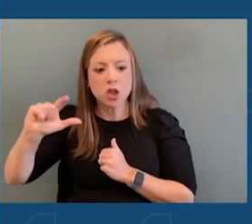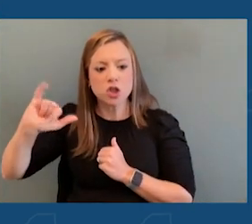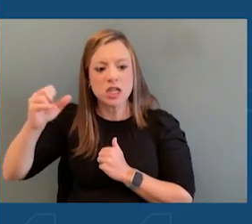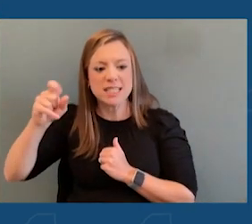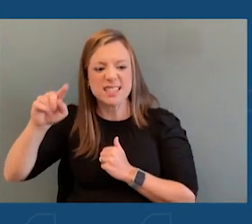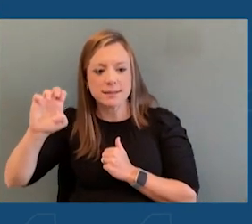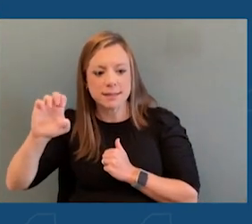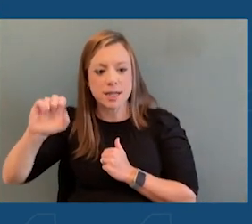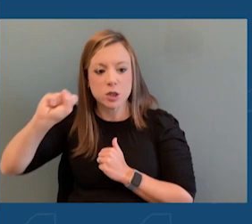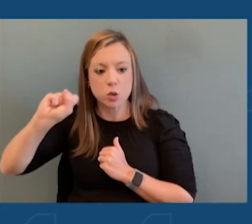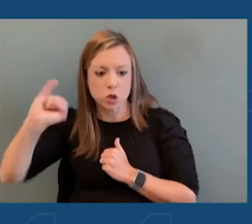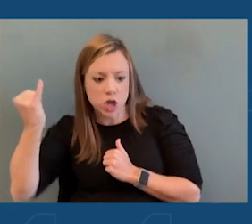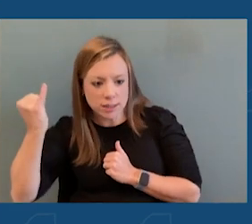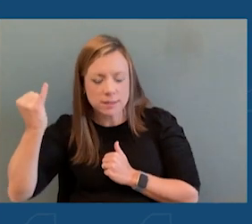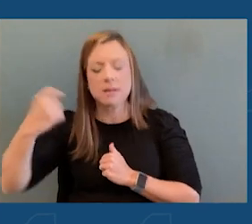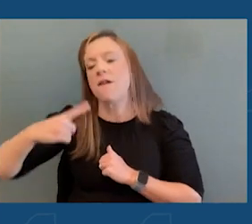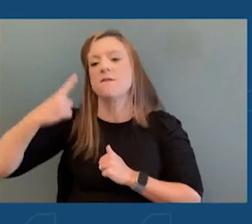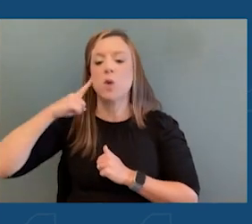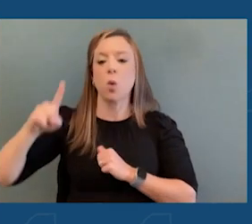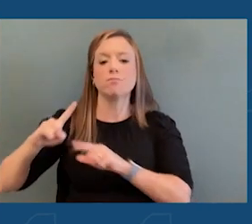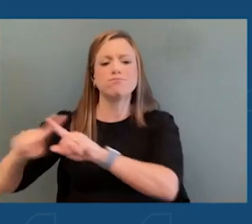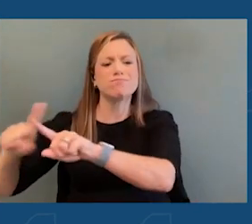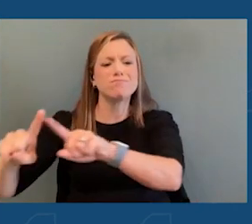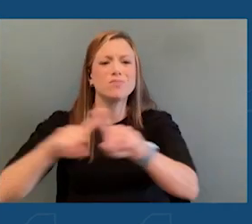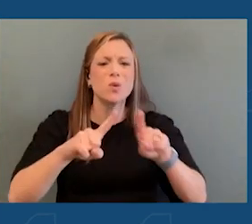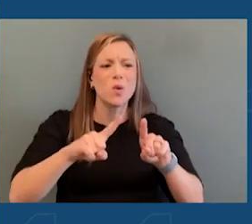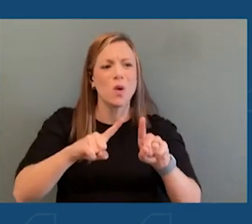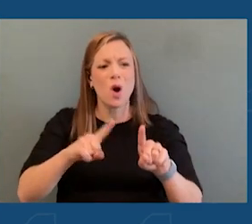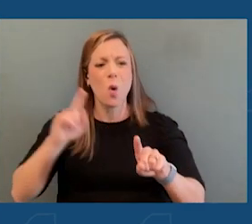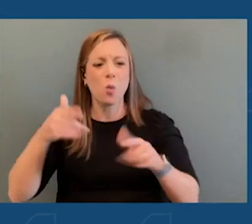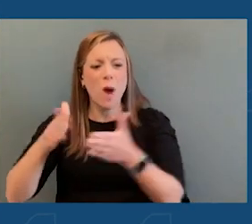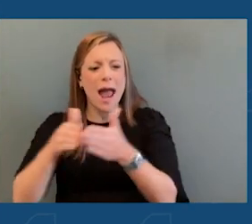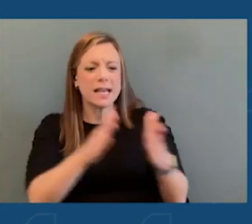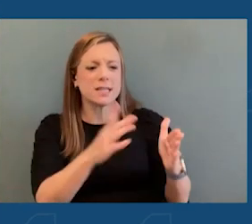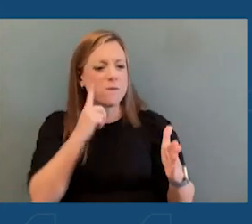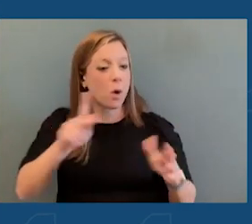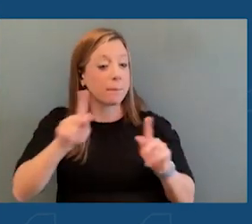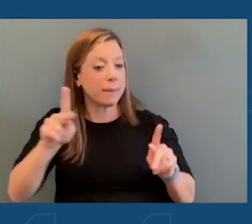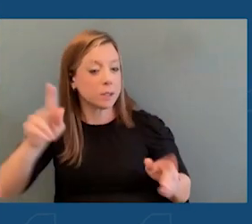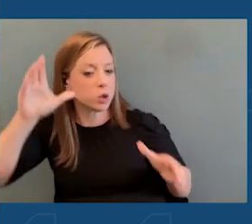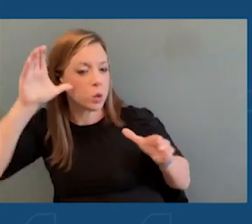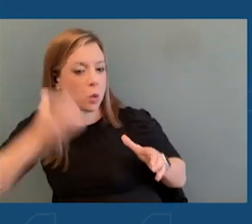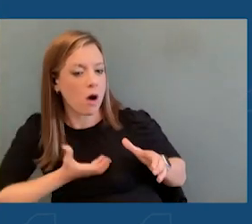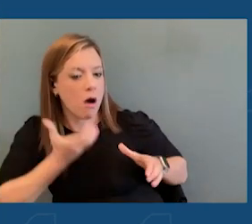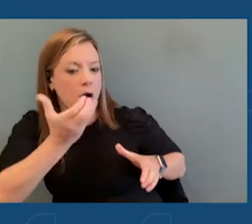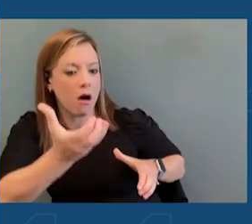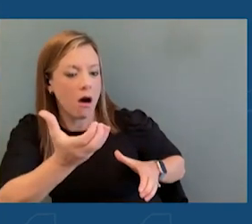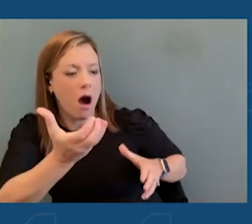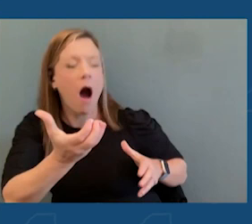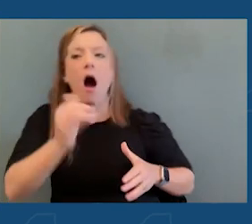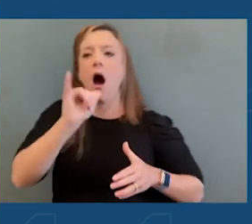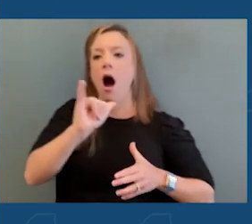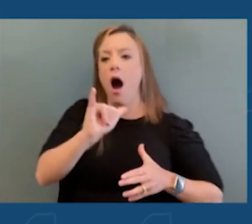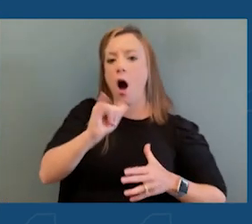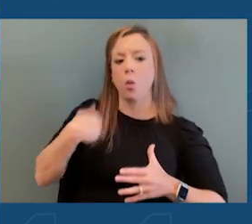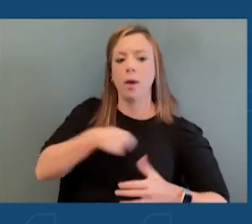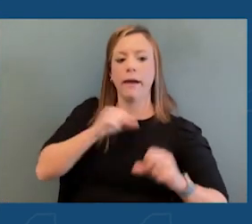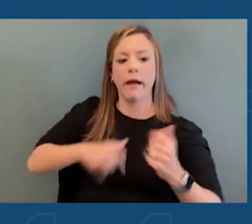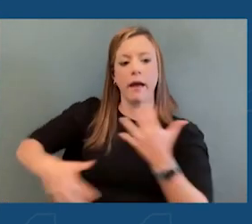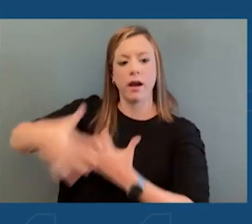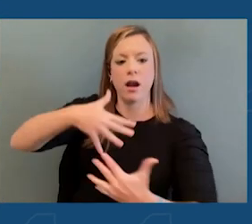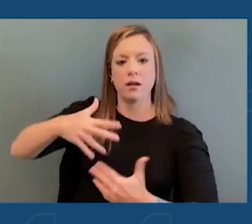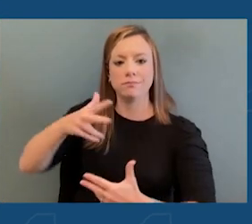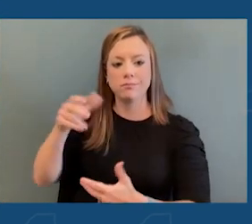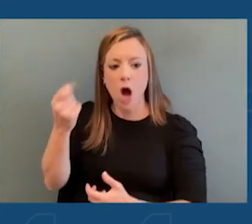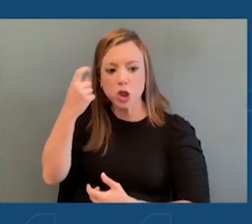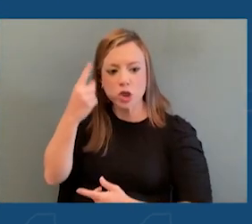way that we as communities are heard and we educate. So this theater, when it is completed, will not only be a place